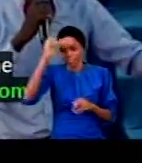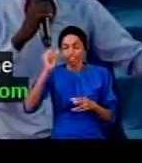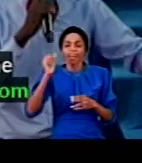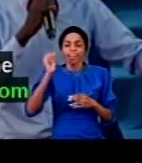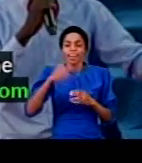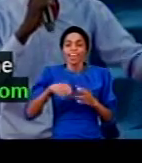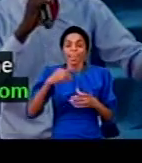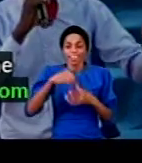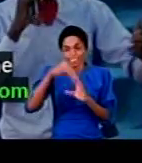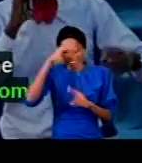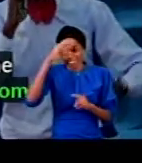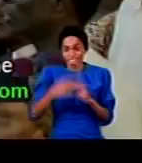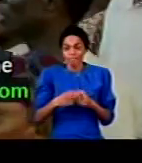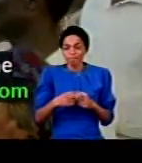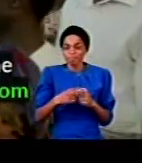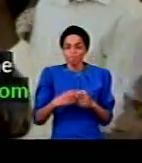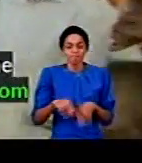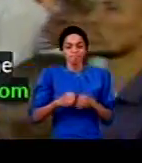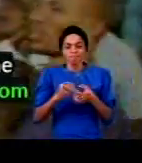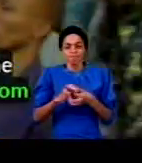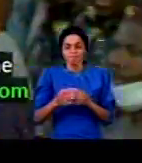Oh, children of God.